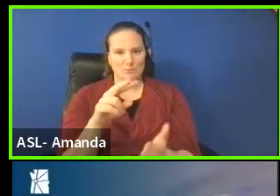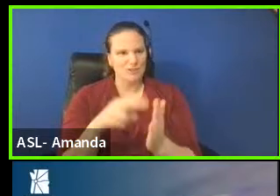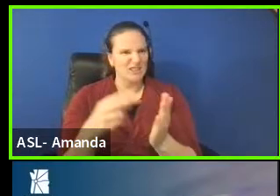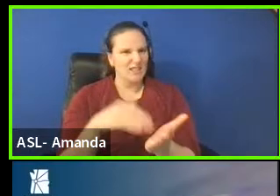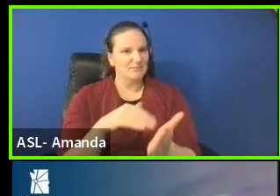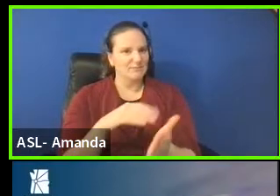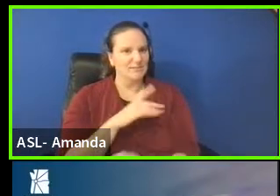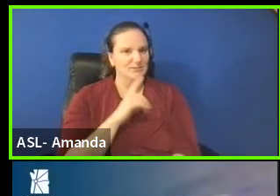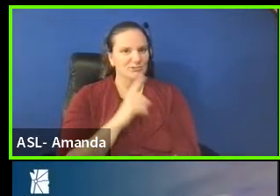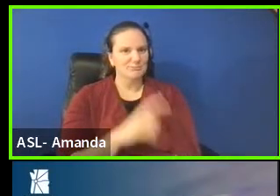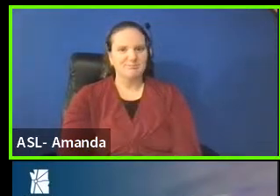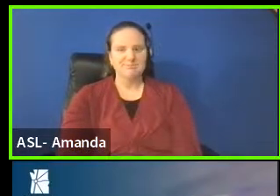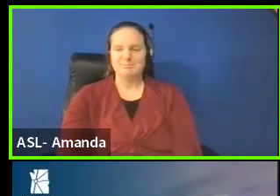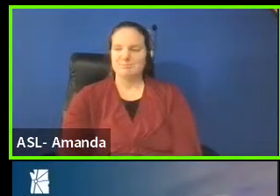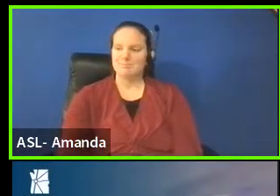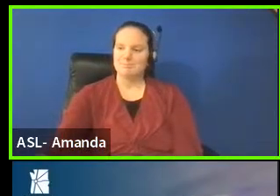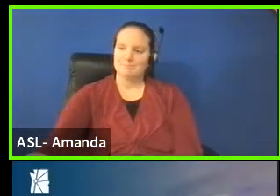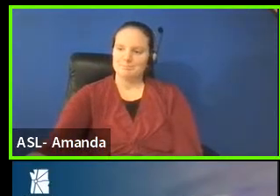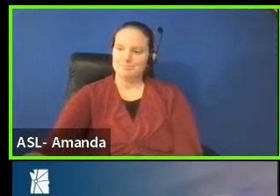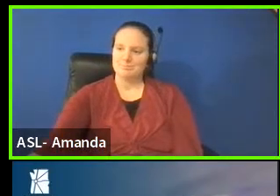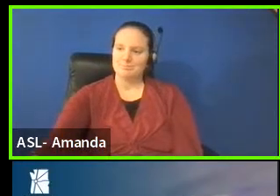sure.